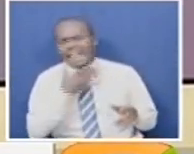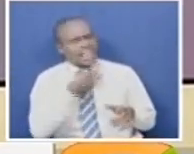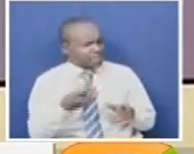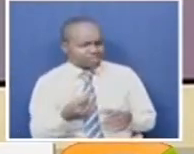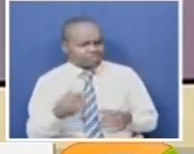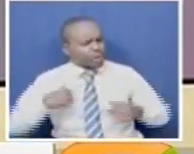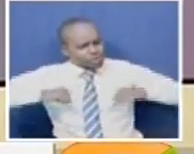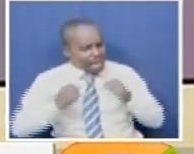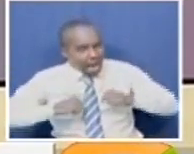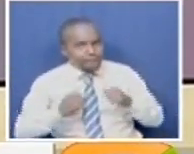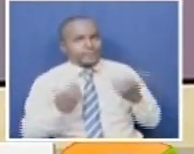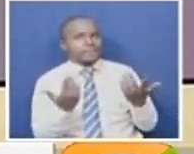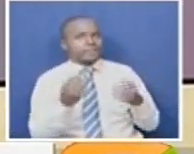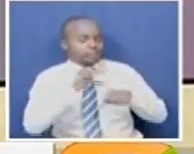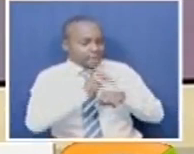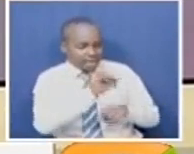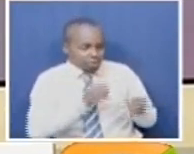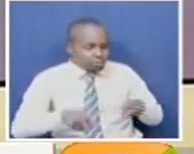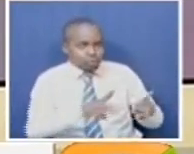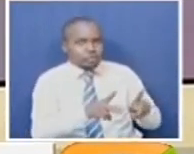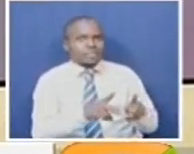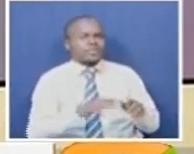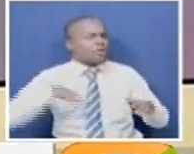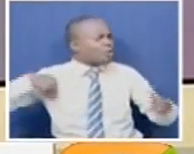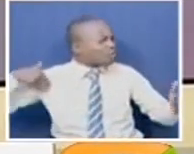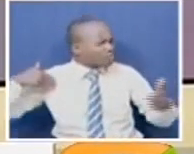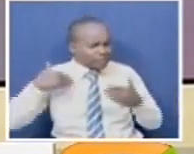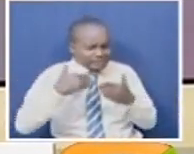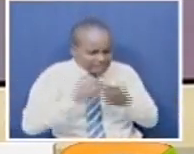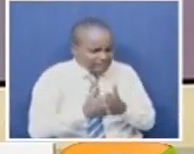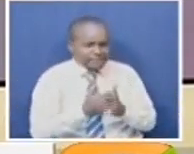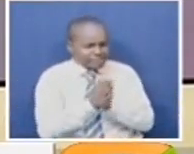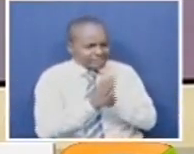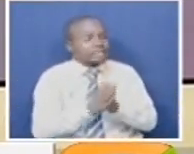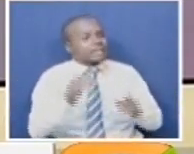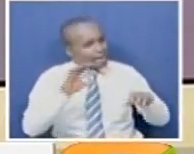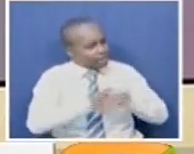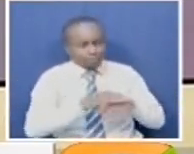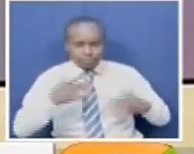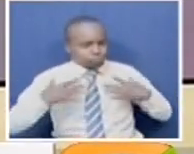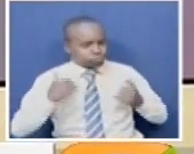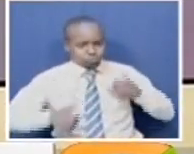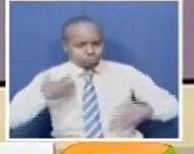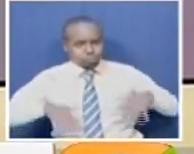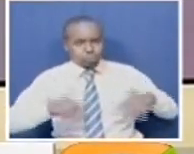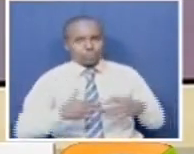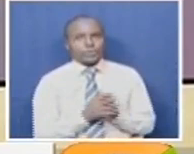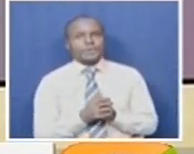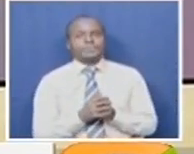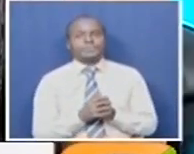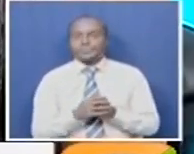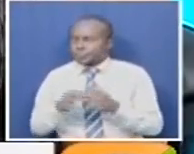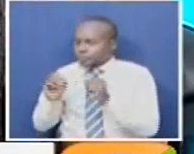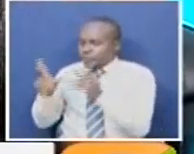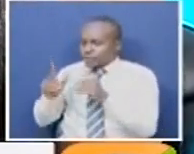I was happy to finally have gotten there, like mm-hmm. finally, all these years later. Mm-hmm. I find it very interesting, actually. Okay. Yeah. So let's